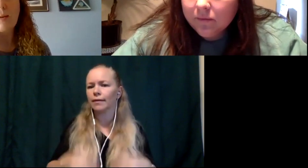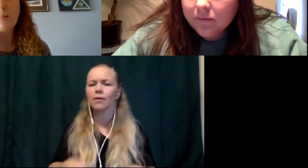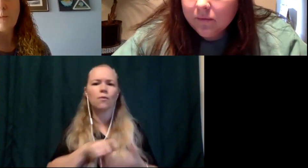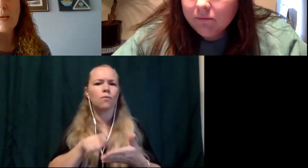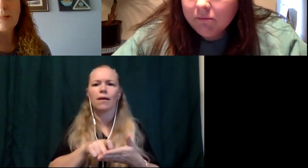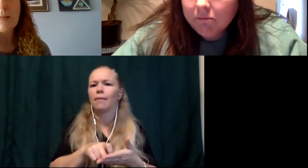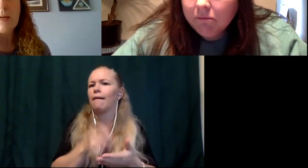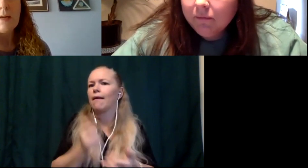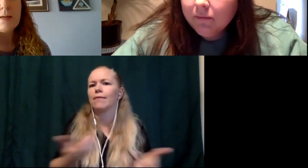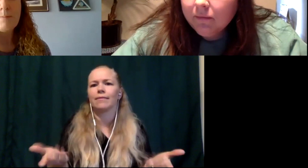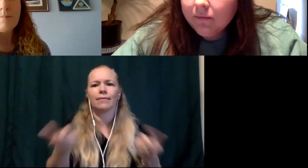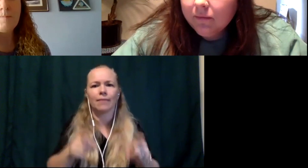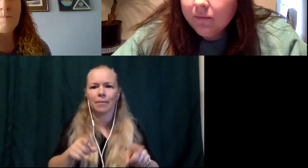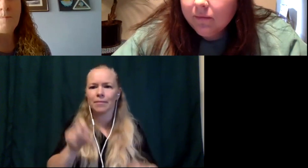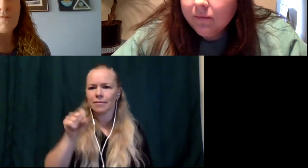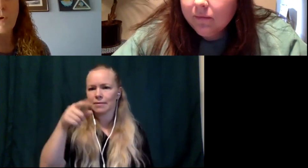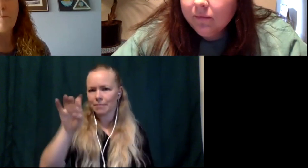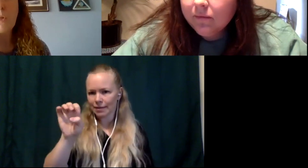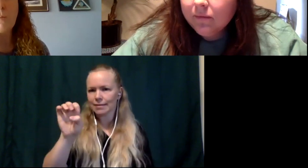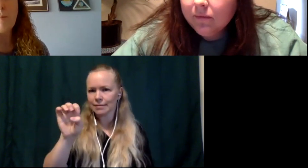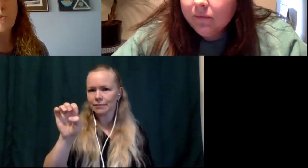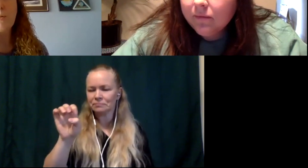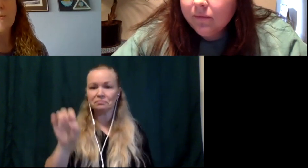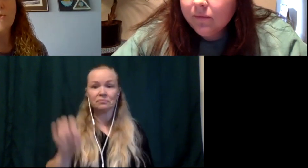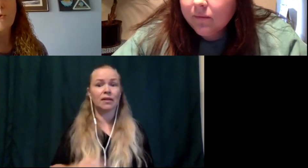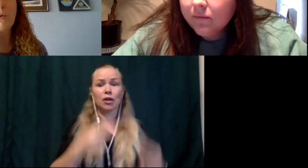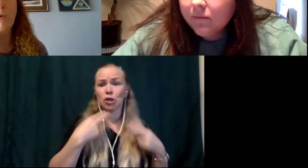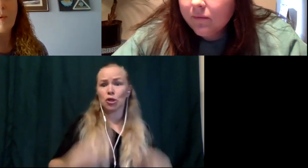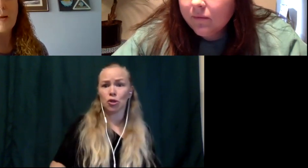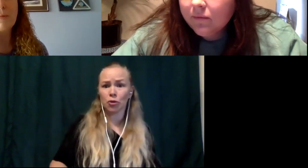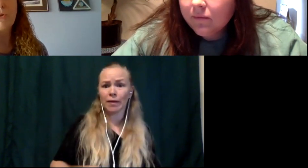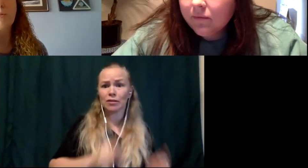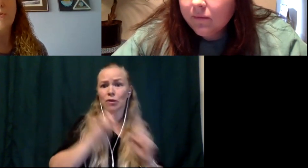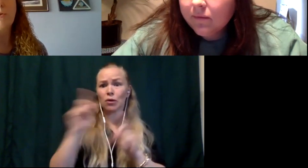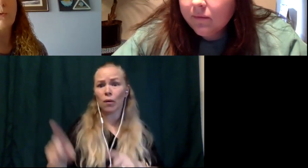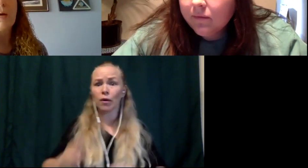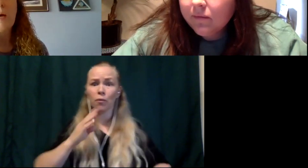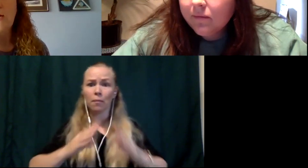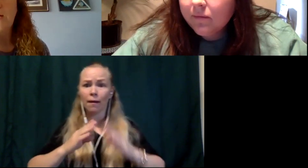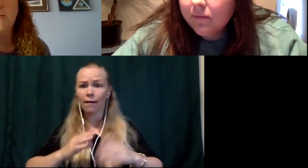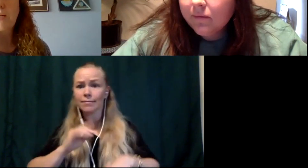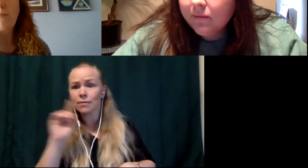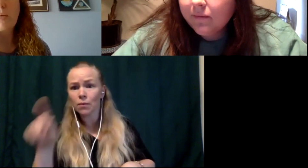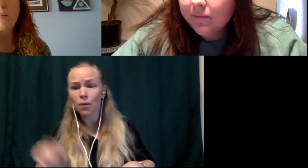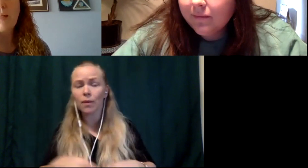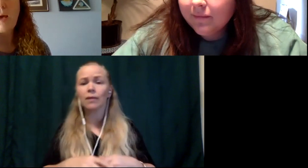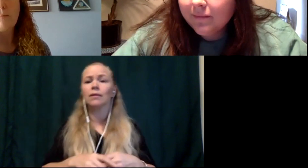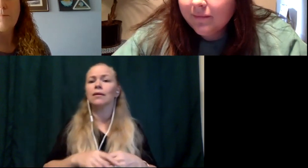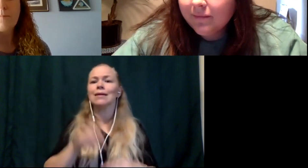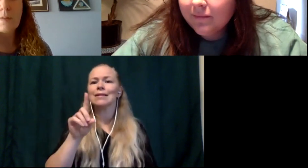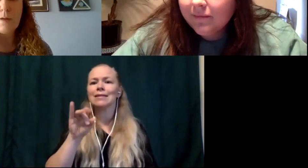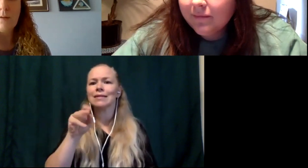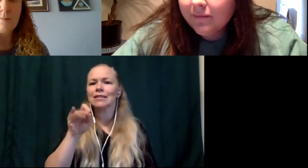going on in space, from human missions to the robotic missions to discoveries